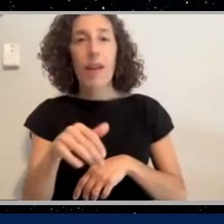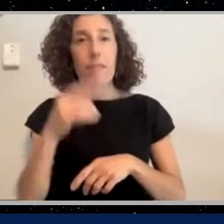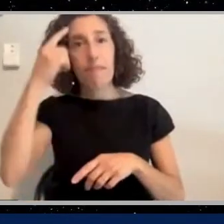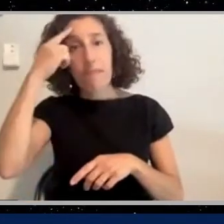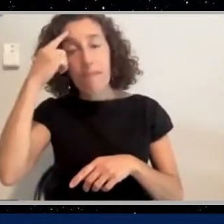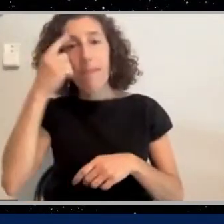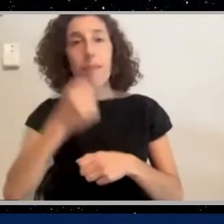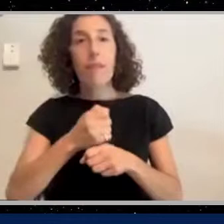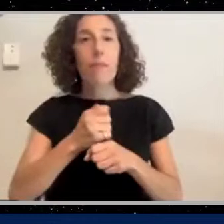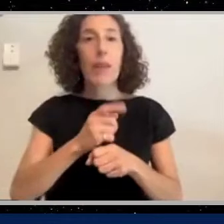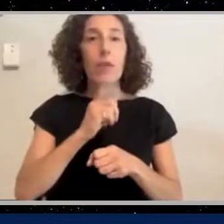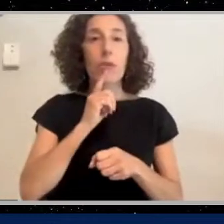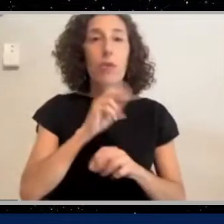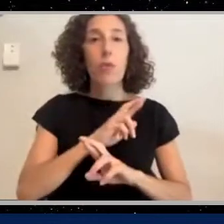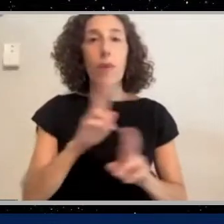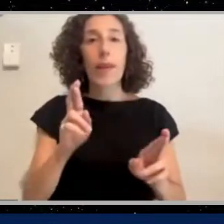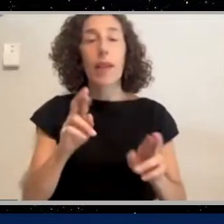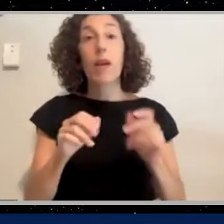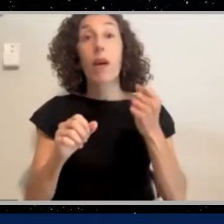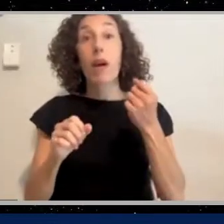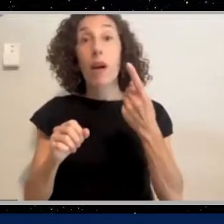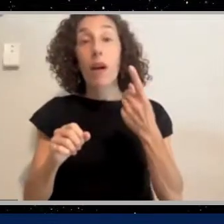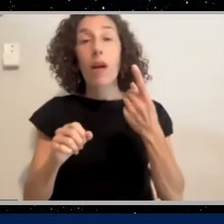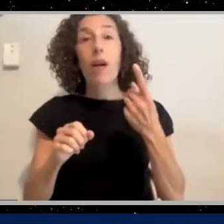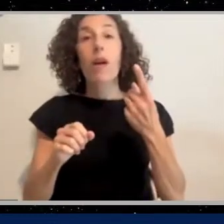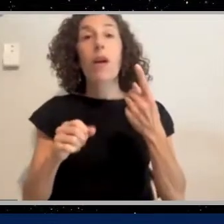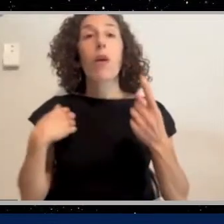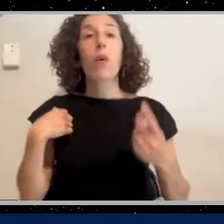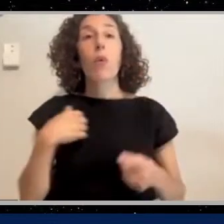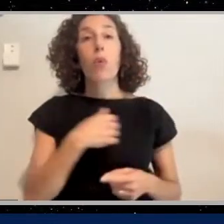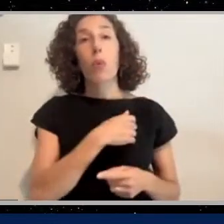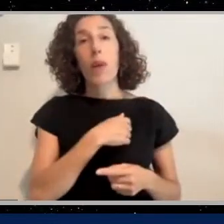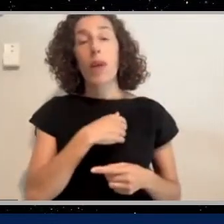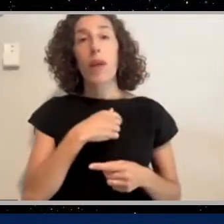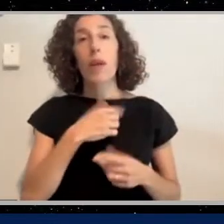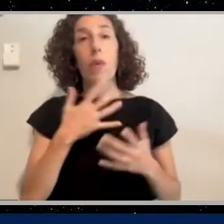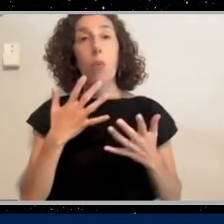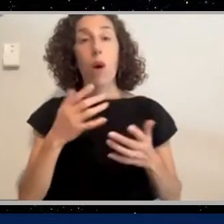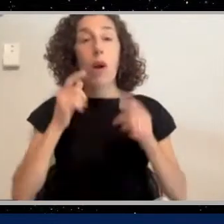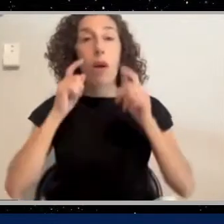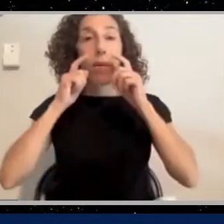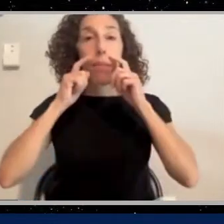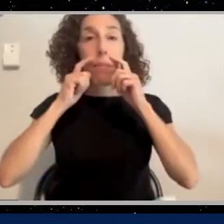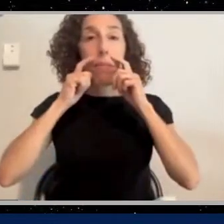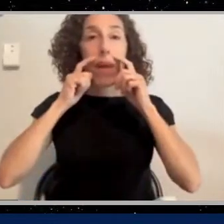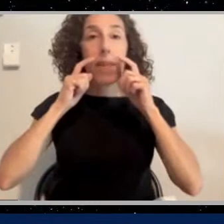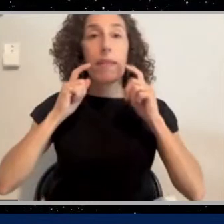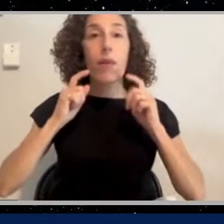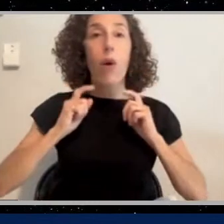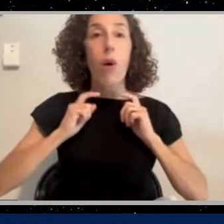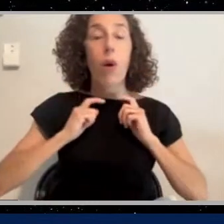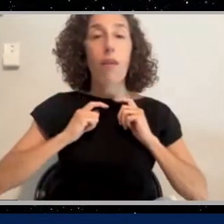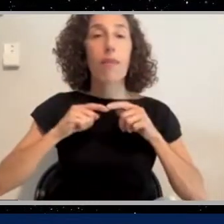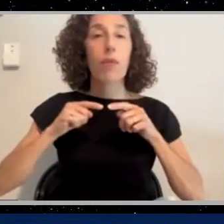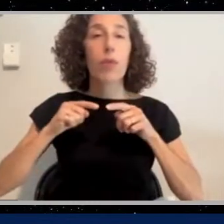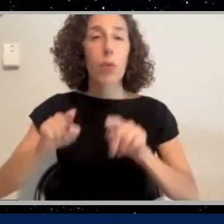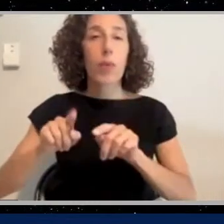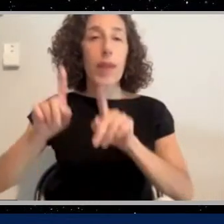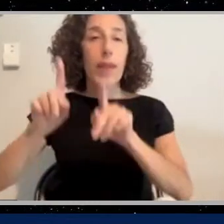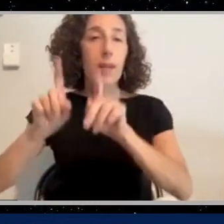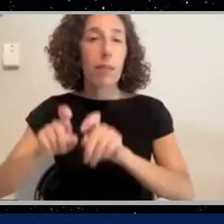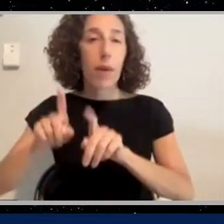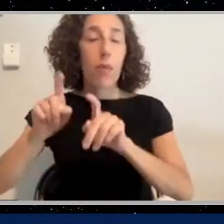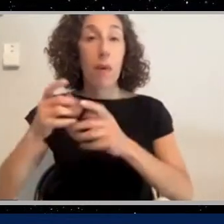FAA so that we could take the masks off for those of us that were doing the experiments. However, you notice the flight crew still had them as well. But we all